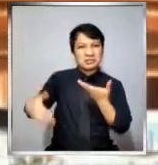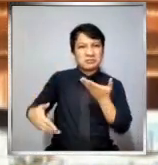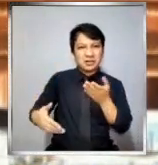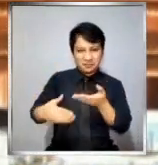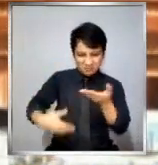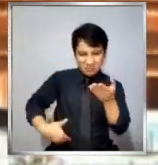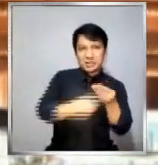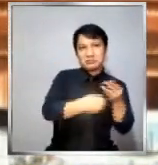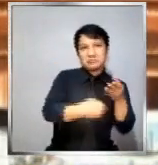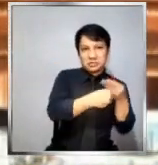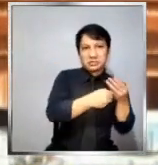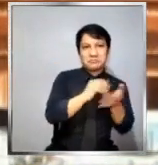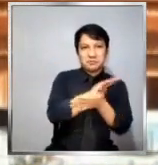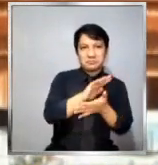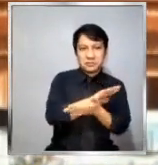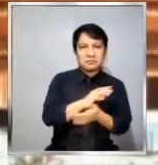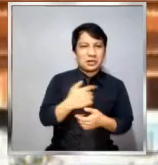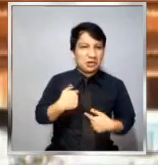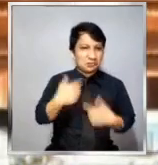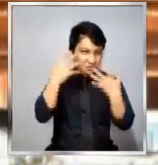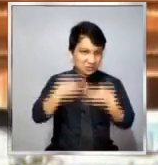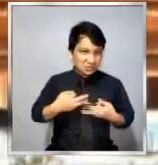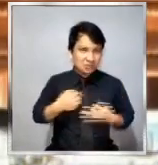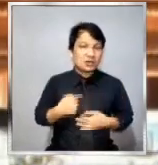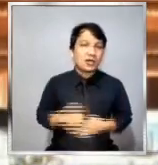I would like also to reiterate again,